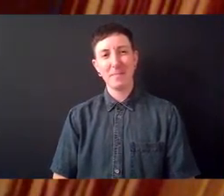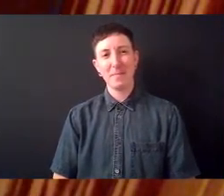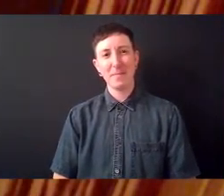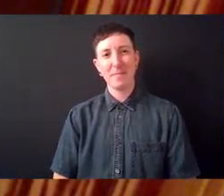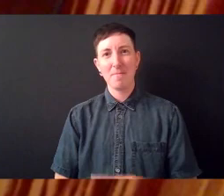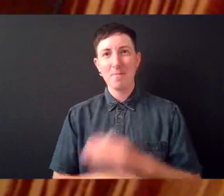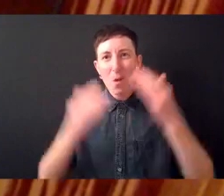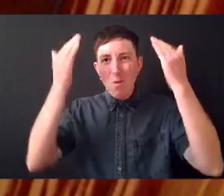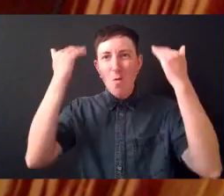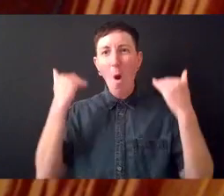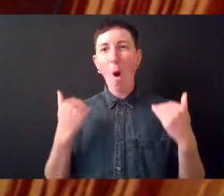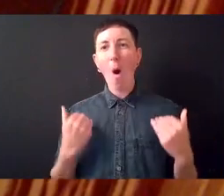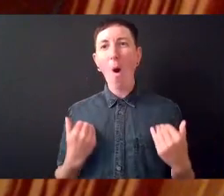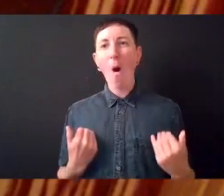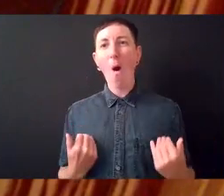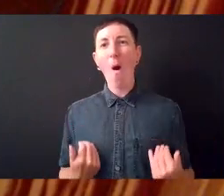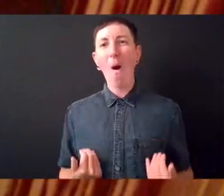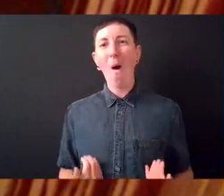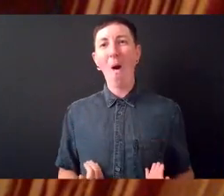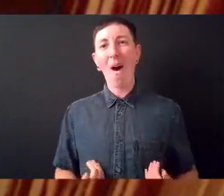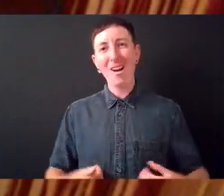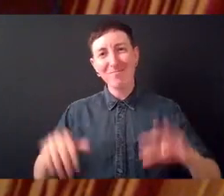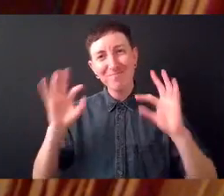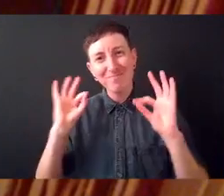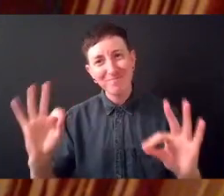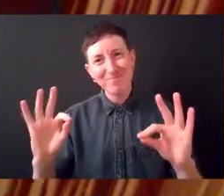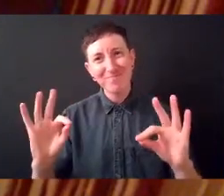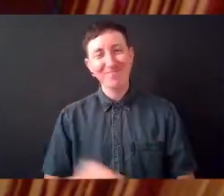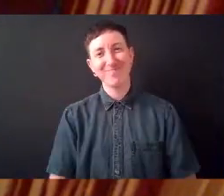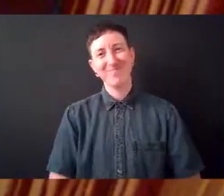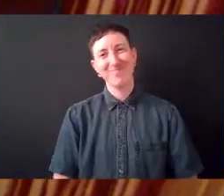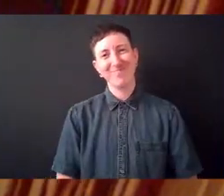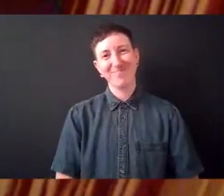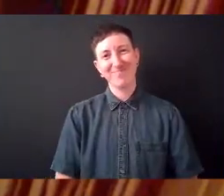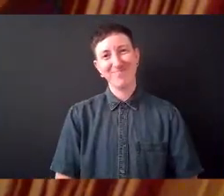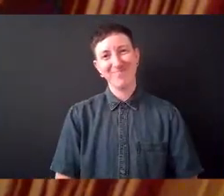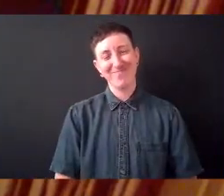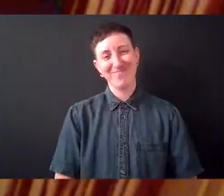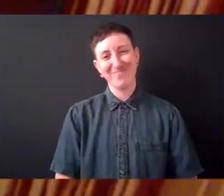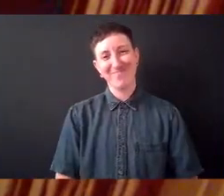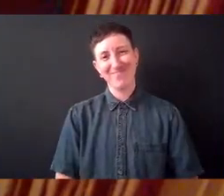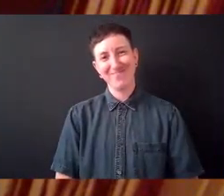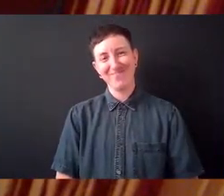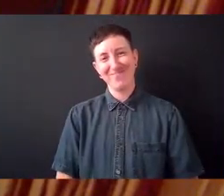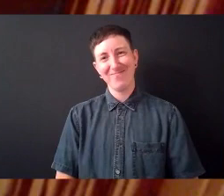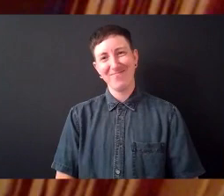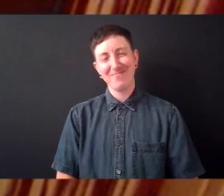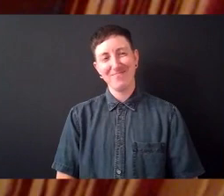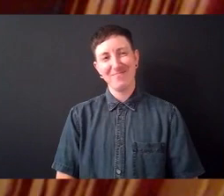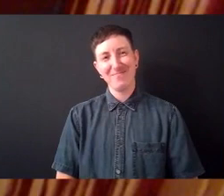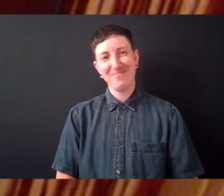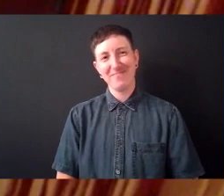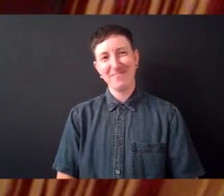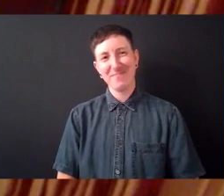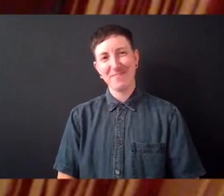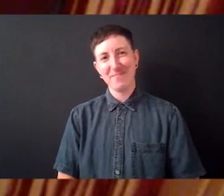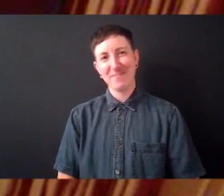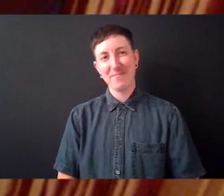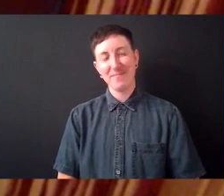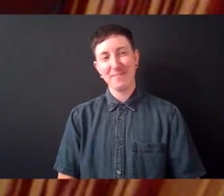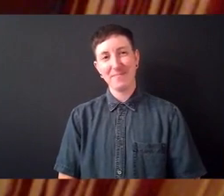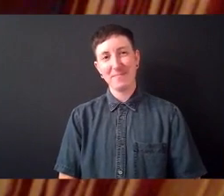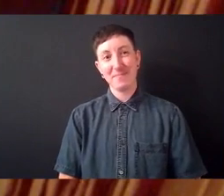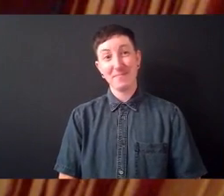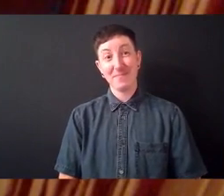Wow. They're going to have really long hair. I'm excited. So what I'm going to do is take